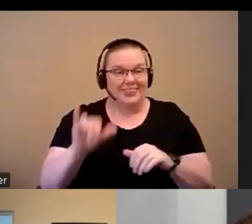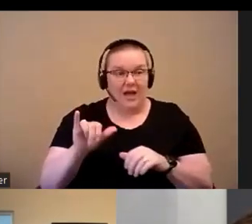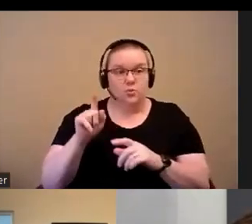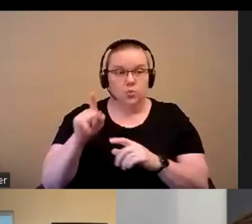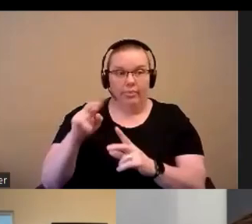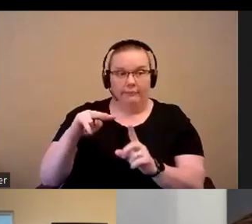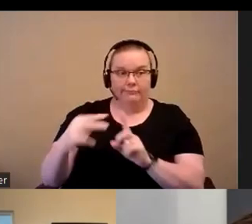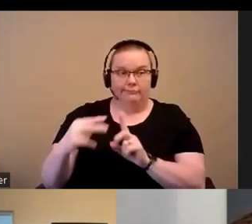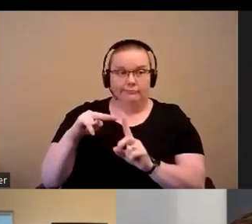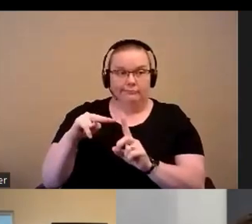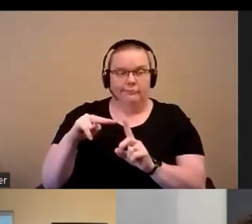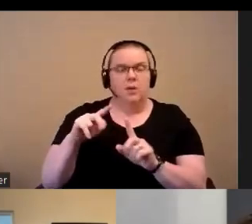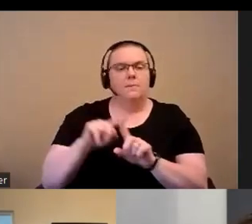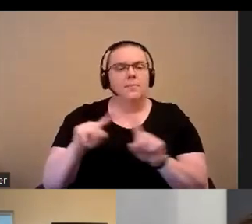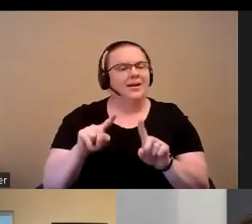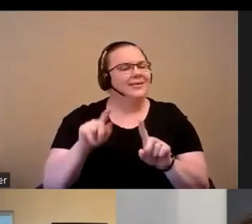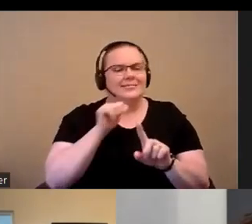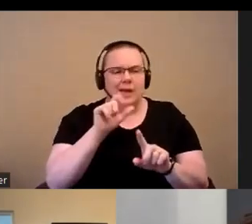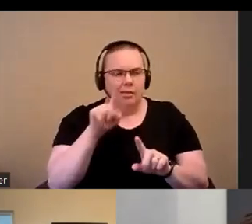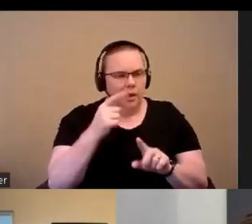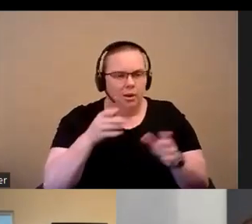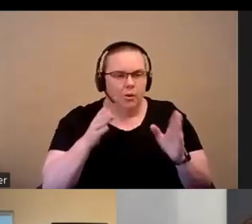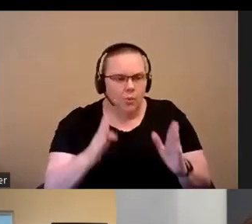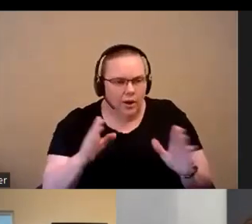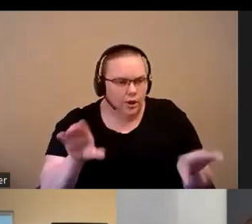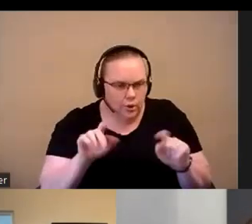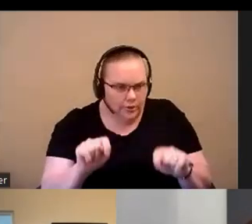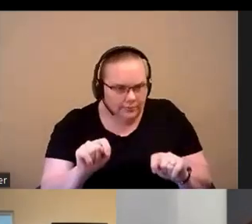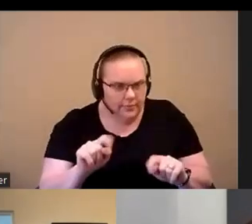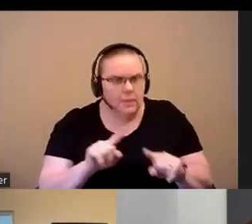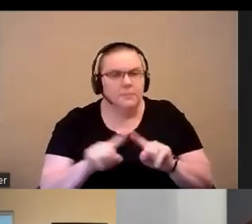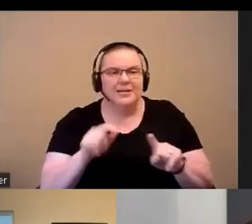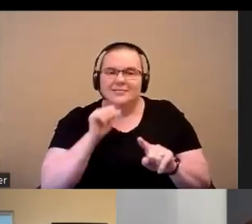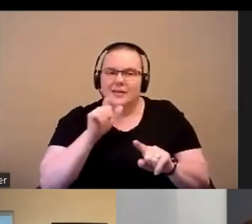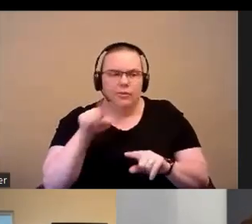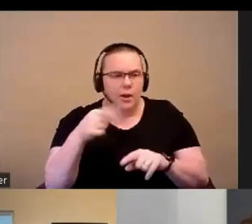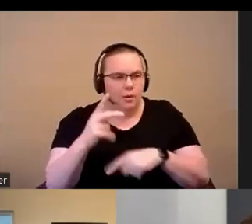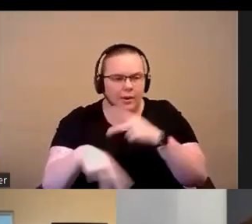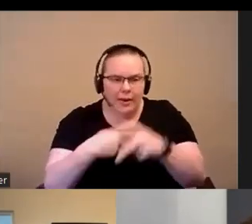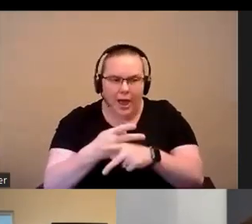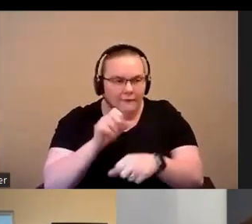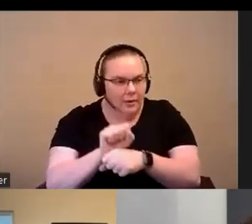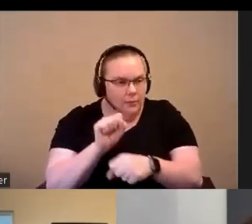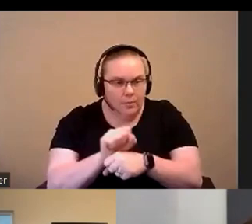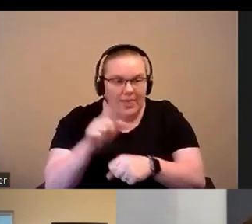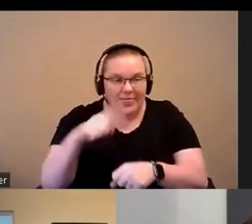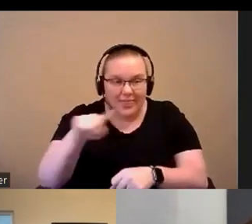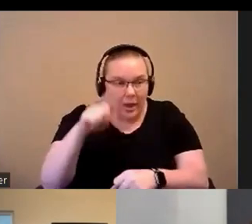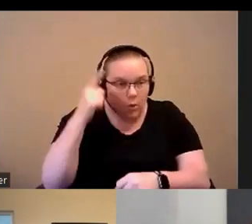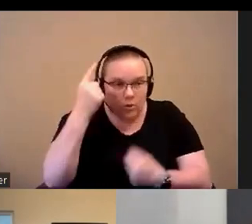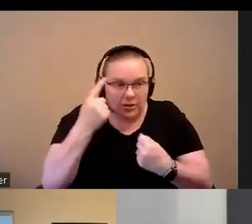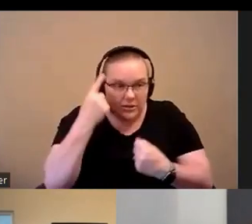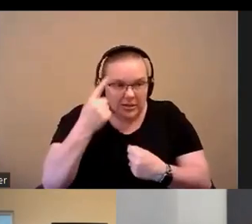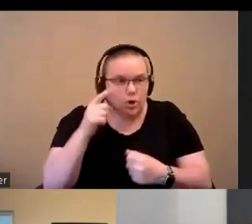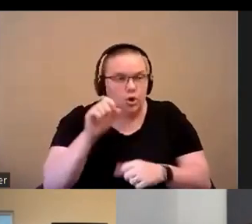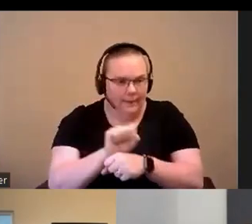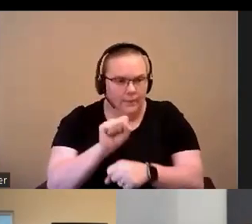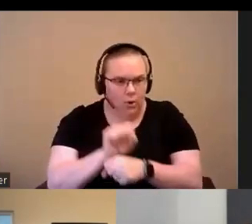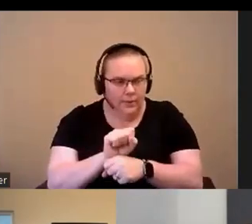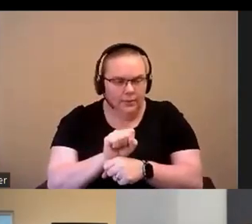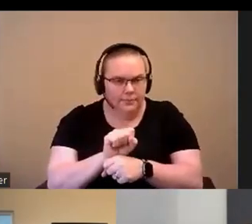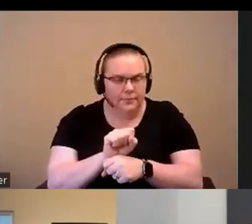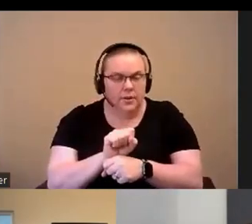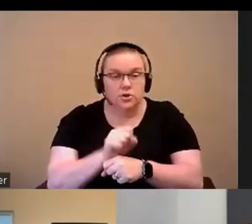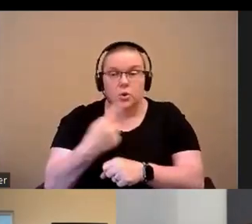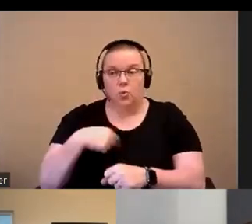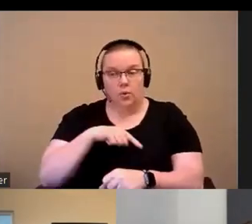that's not the only way to do it. And it's also not the only kind of employment that they will consider employment. So oftentimes we'll work with an